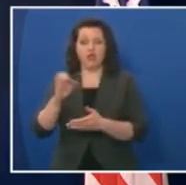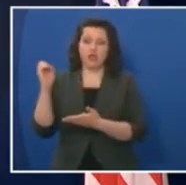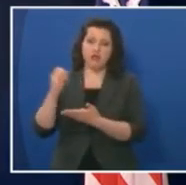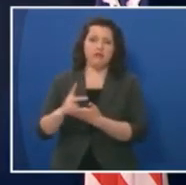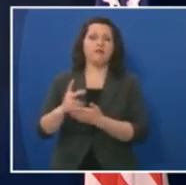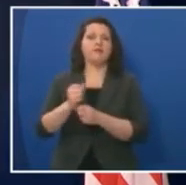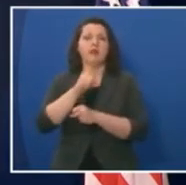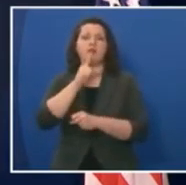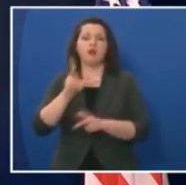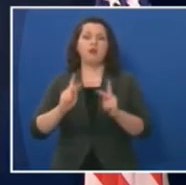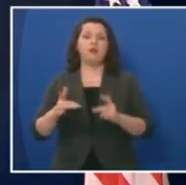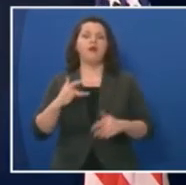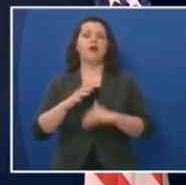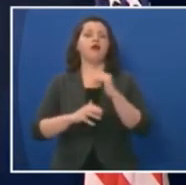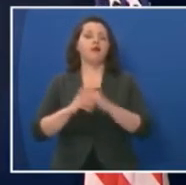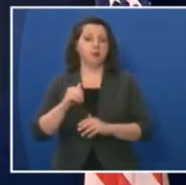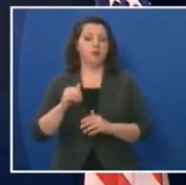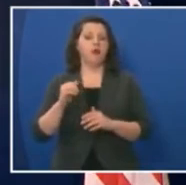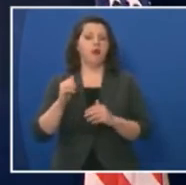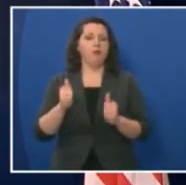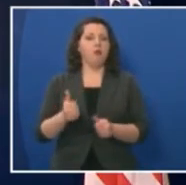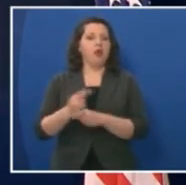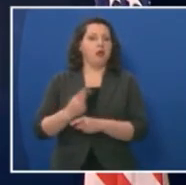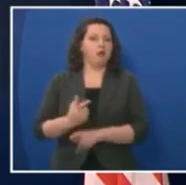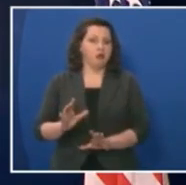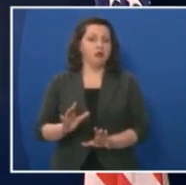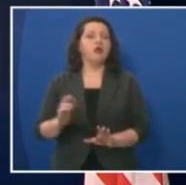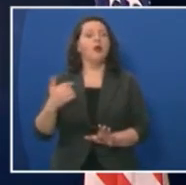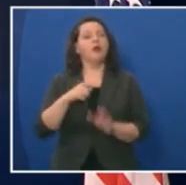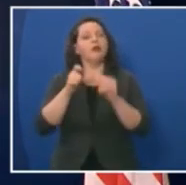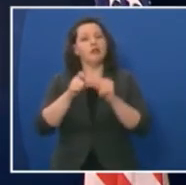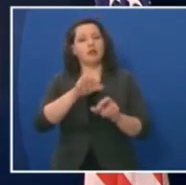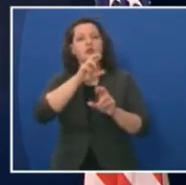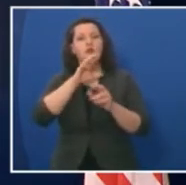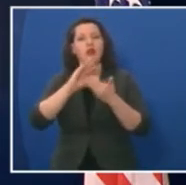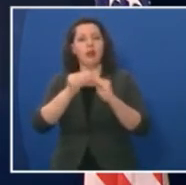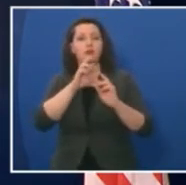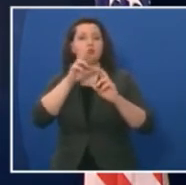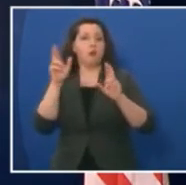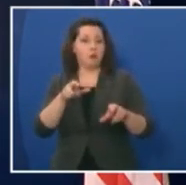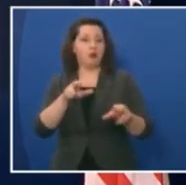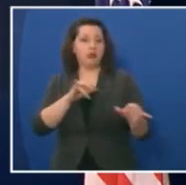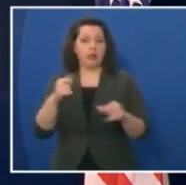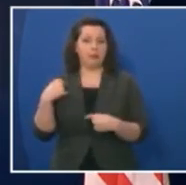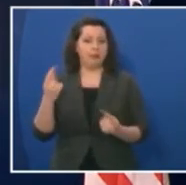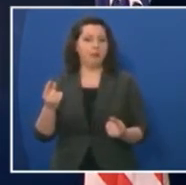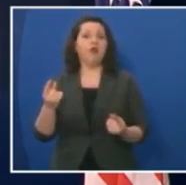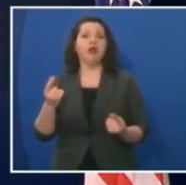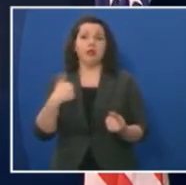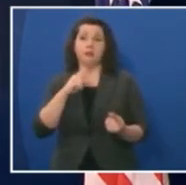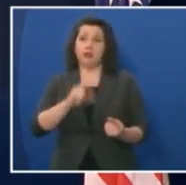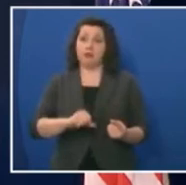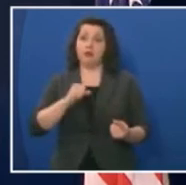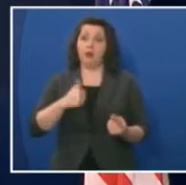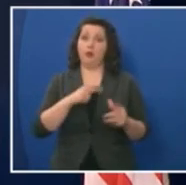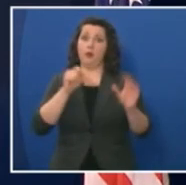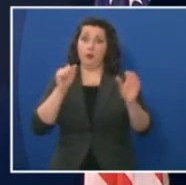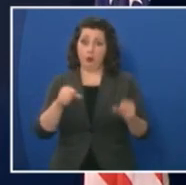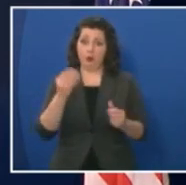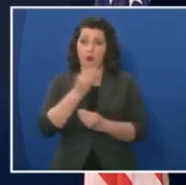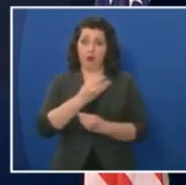utilizing Test Iowa. So we're going to continue to report out the numbers the way that we have, and I'm proud about the capacity that we've been able to bring on